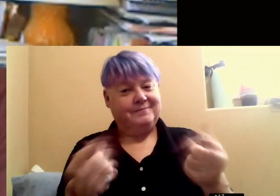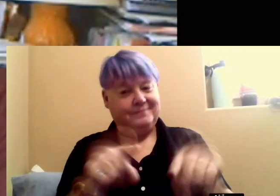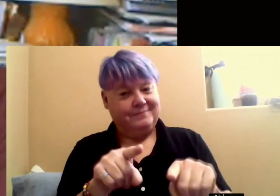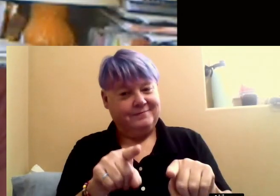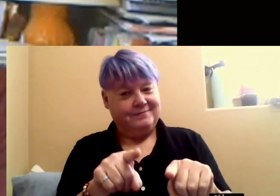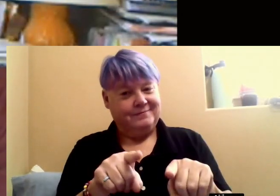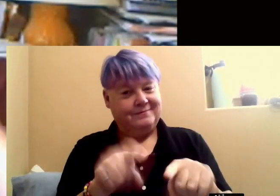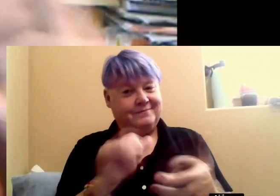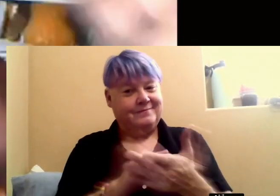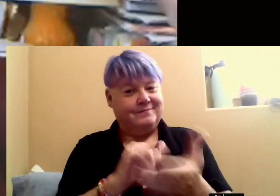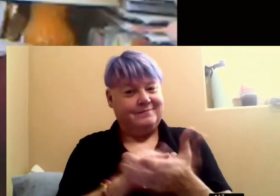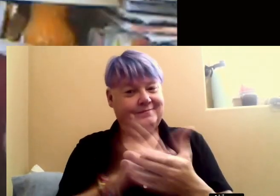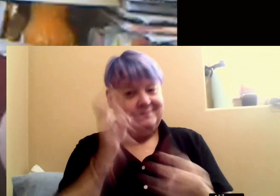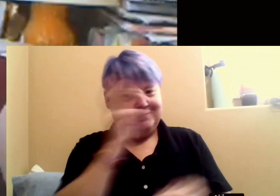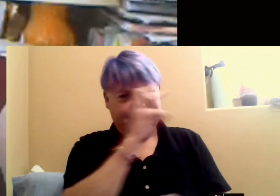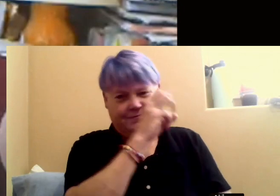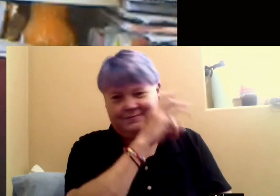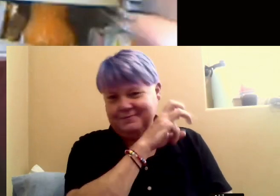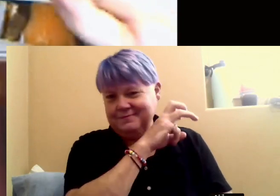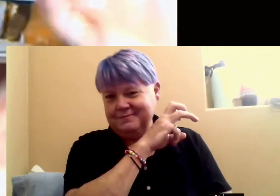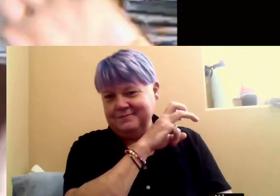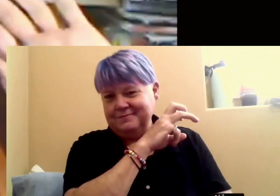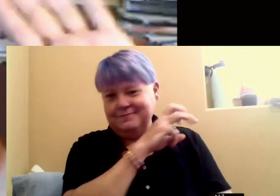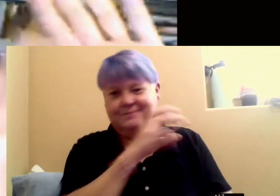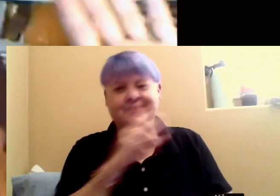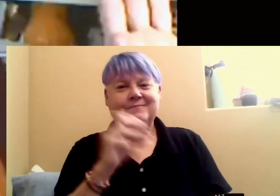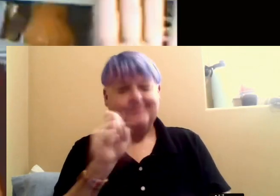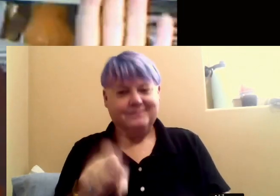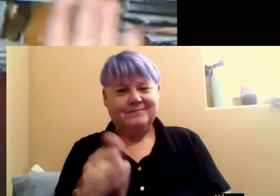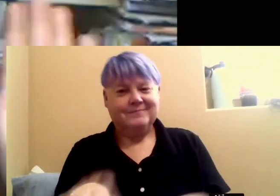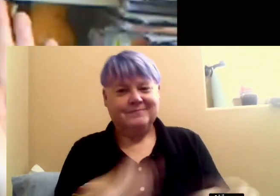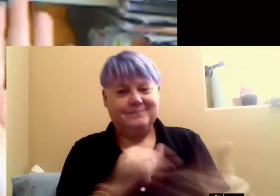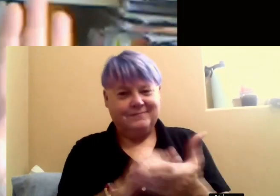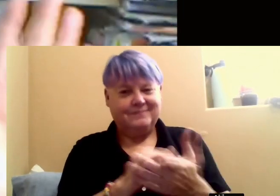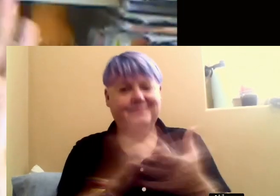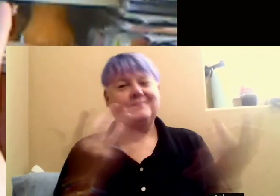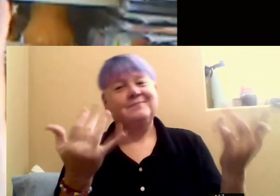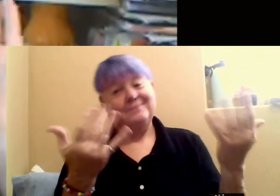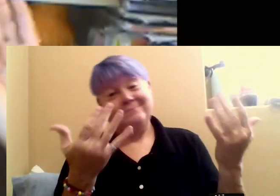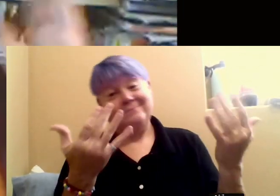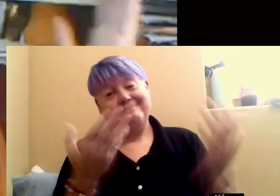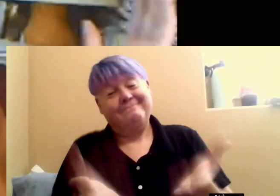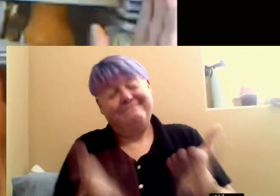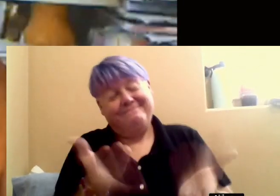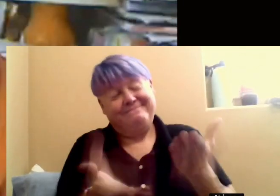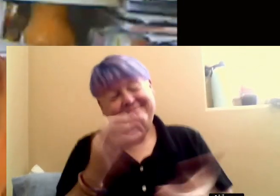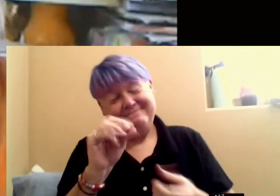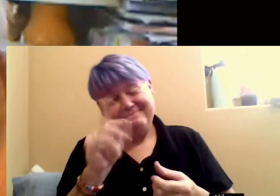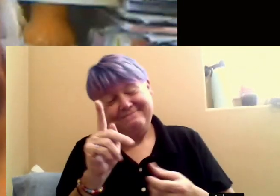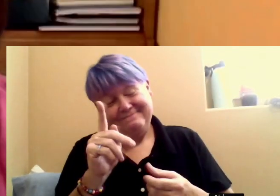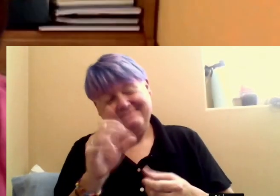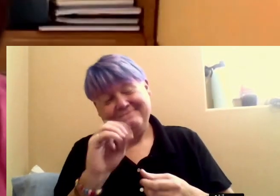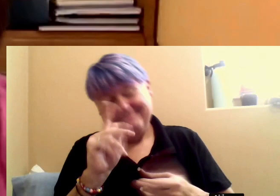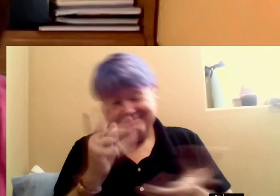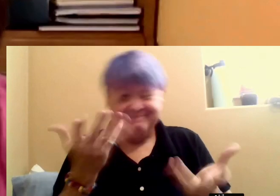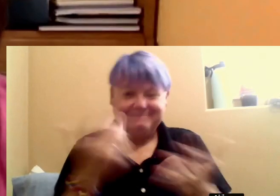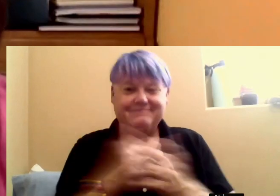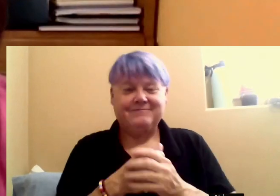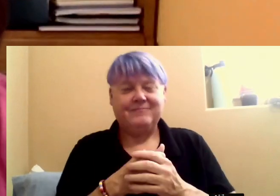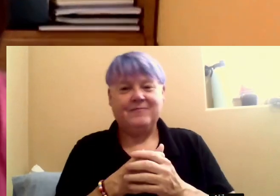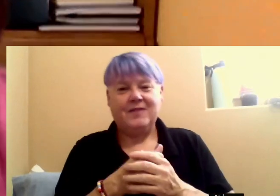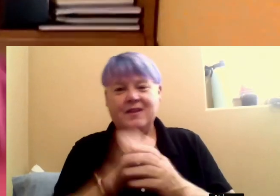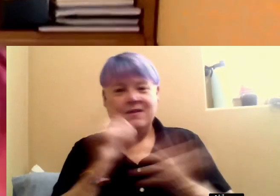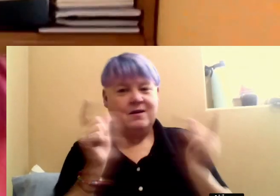just so weird that you resist it. No, I must not do that. Oh, wait, maybe. Oh, okay. Well, all right then. I haven't yet met that